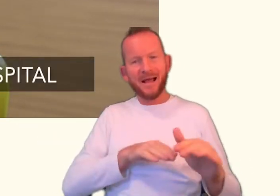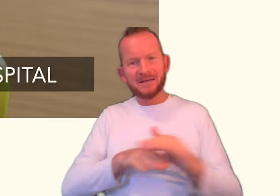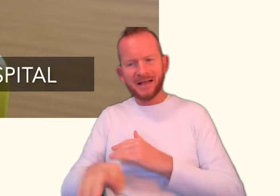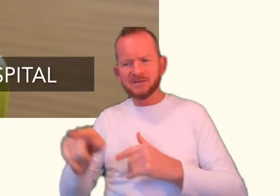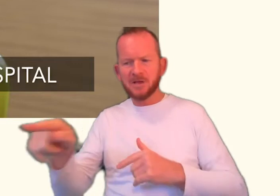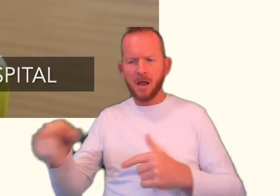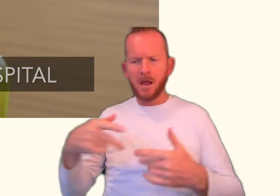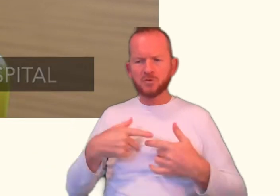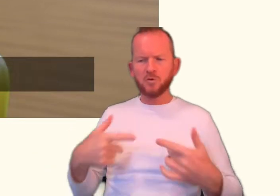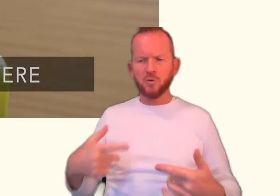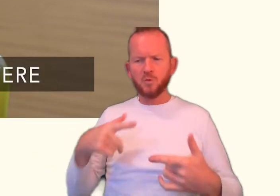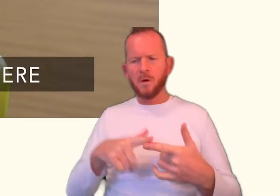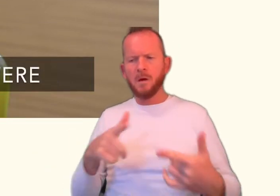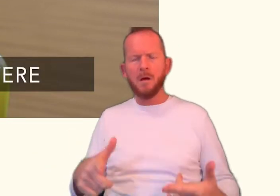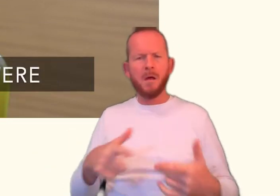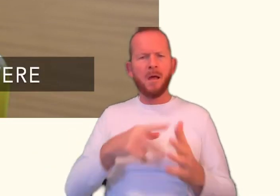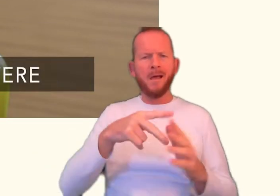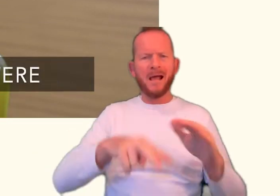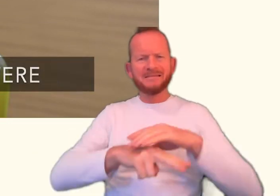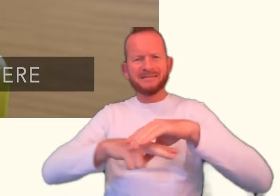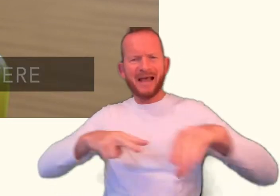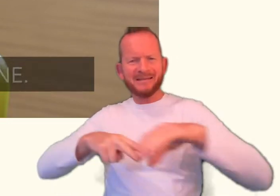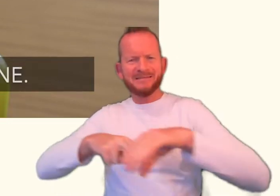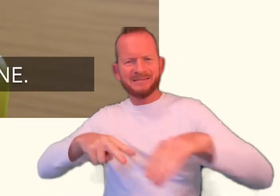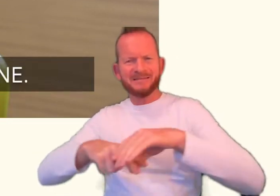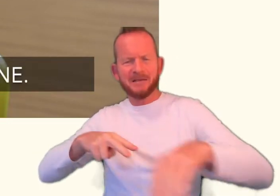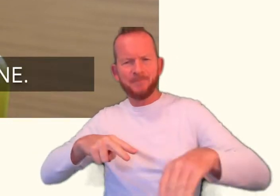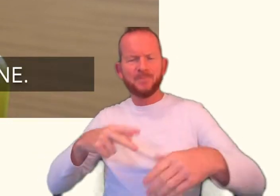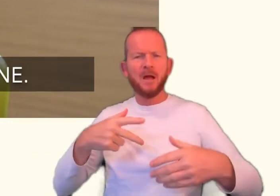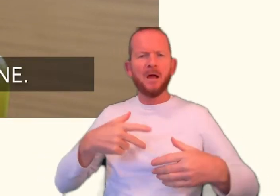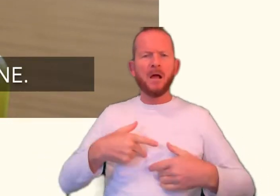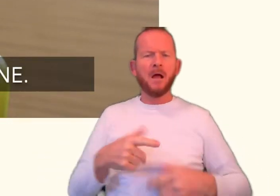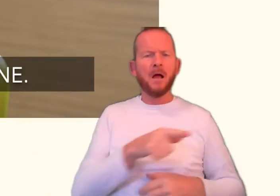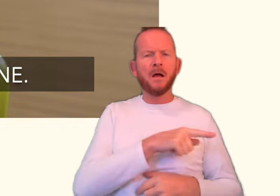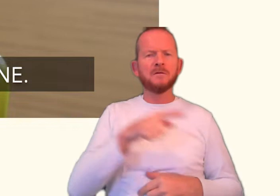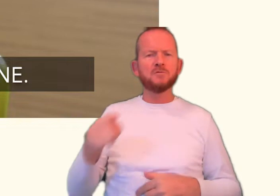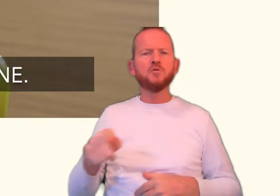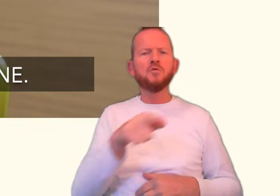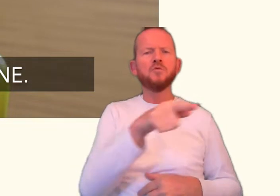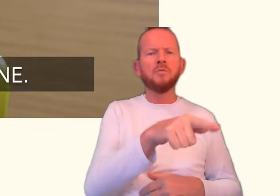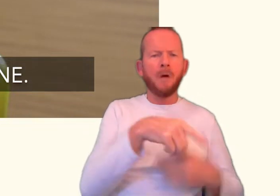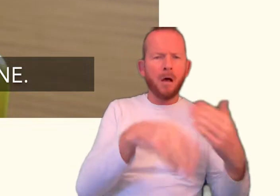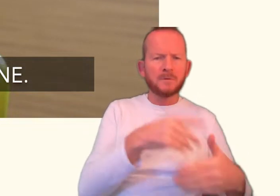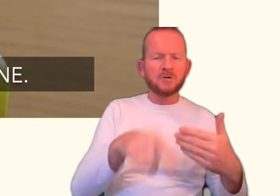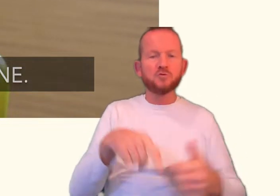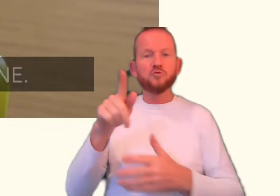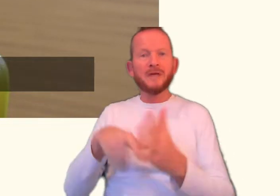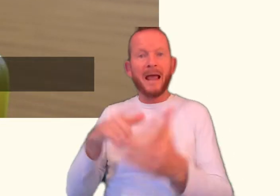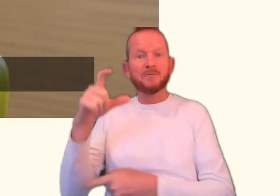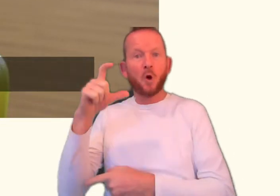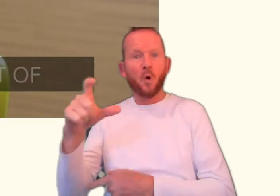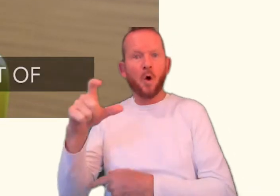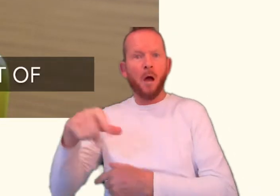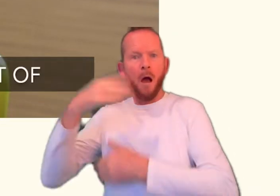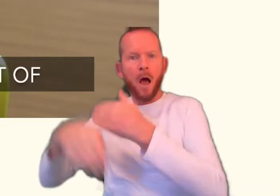x-rays and scans, and then from North Tees Hospital to James Cook Hospital, they were sending them over to have a look at